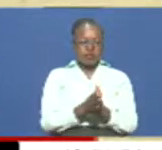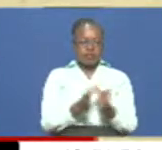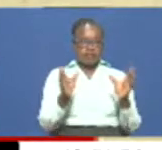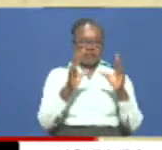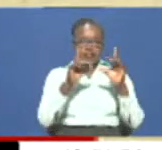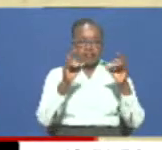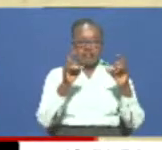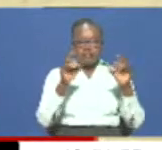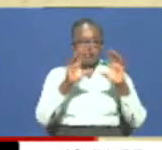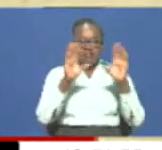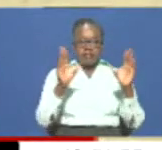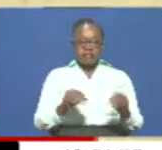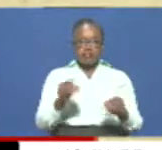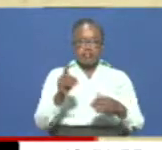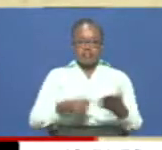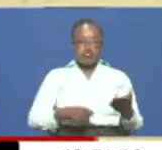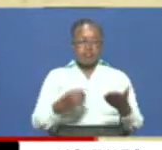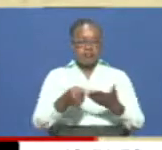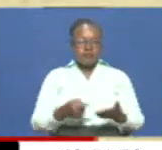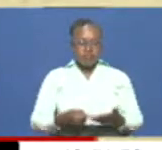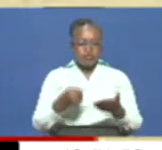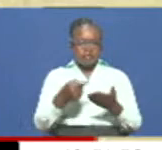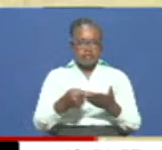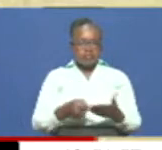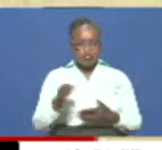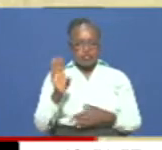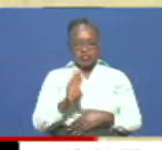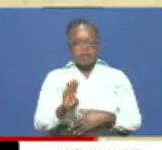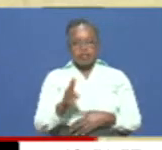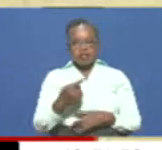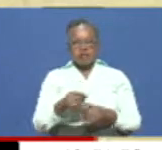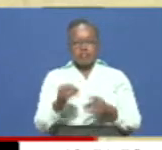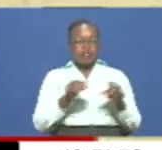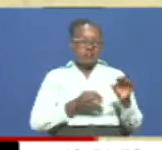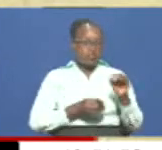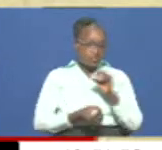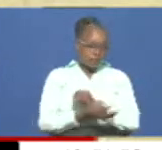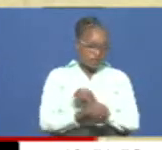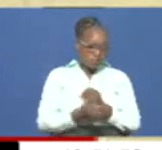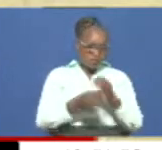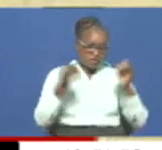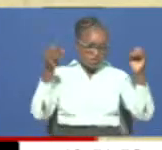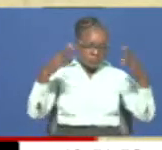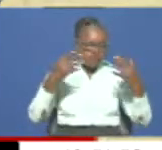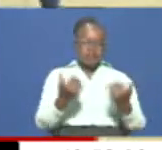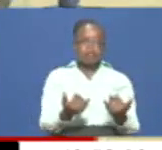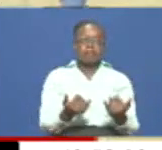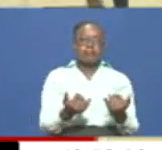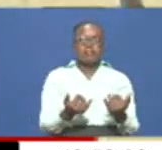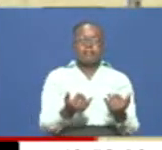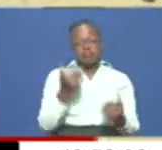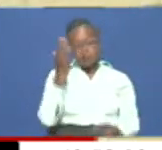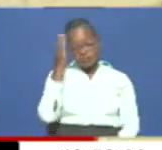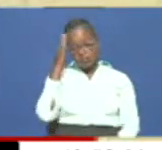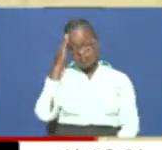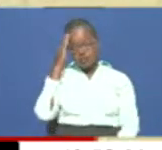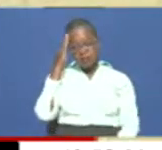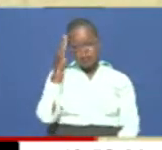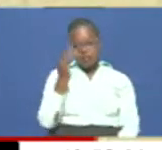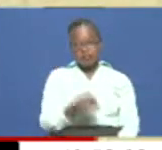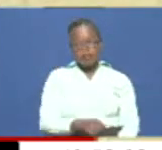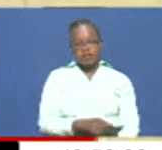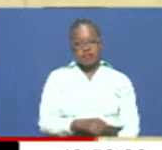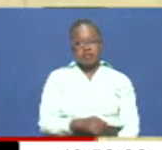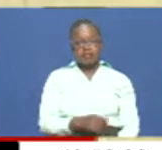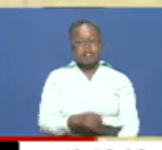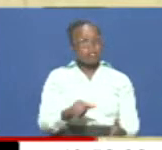what the discussion should be. But we explained to them clearly that we need them now, because they know what is hailing